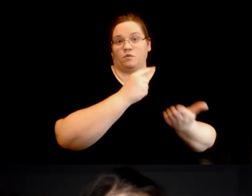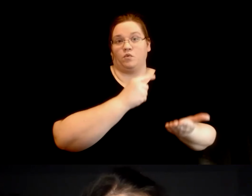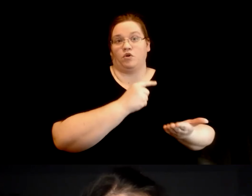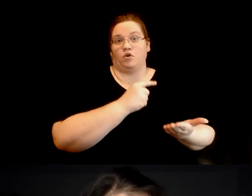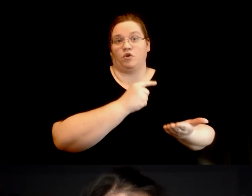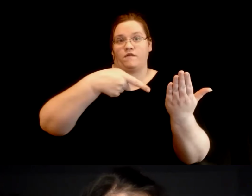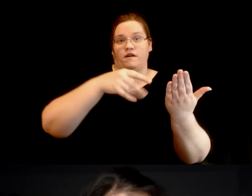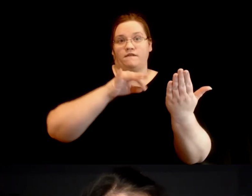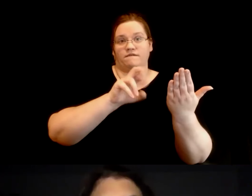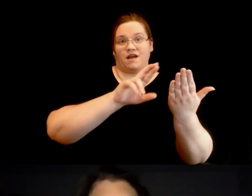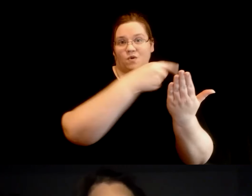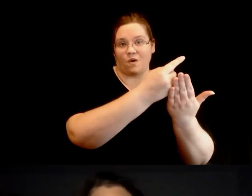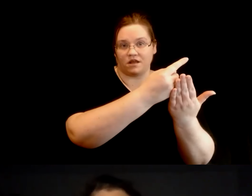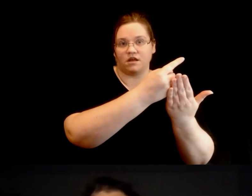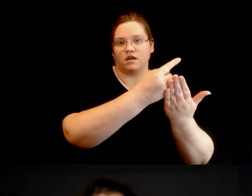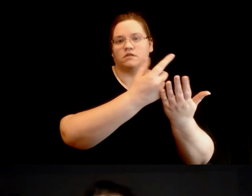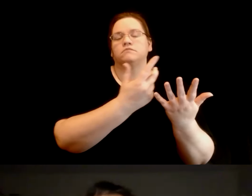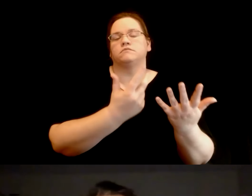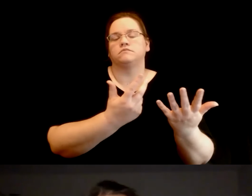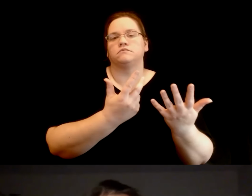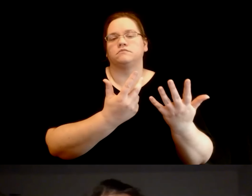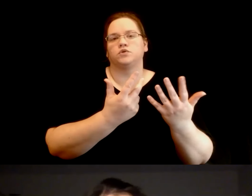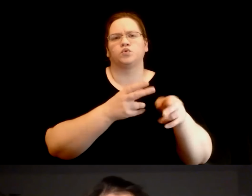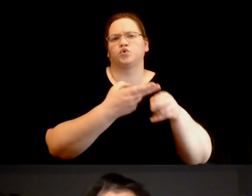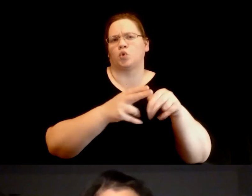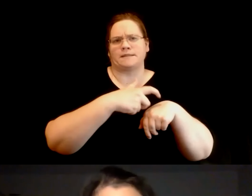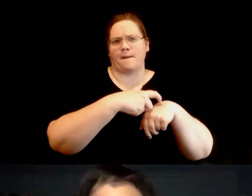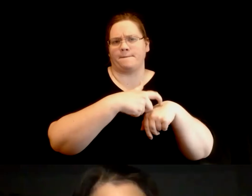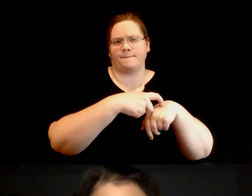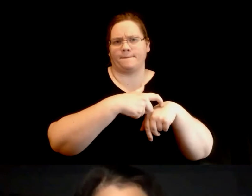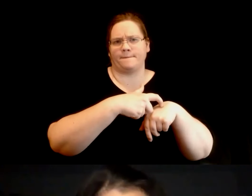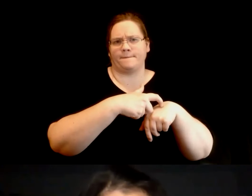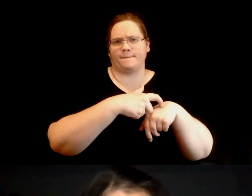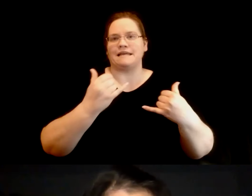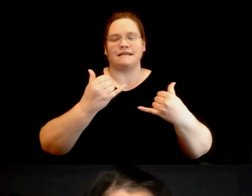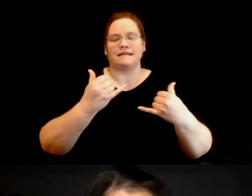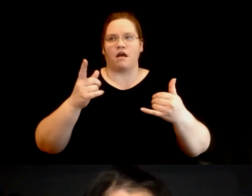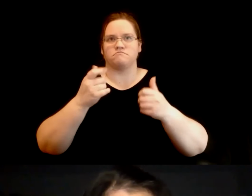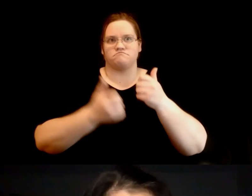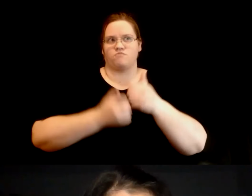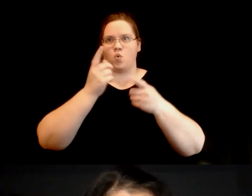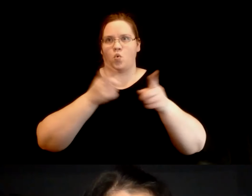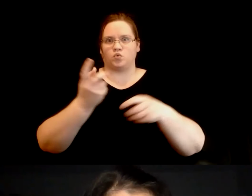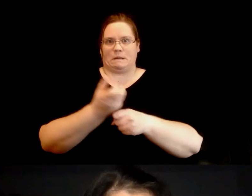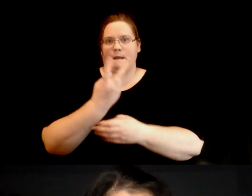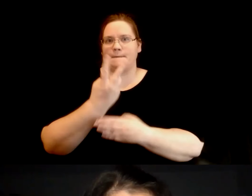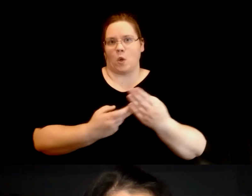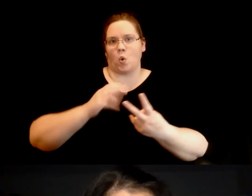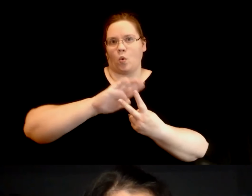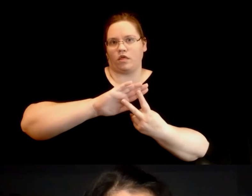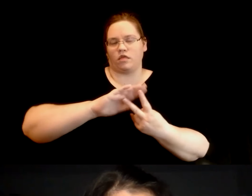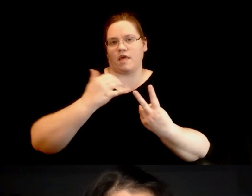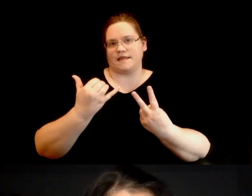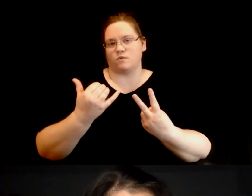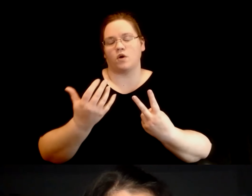only. That was a limit. That was a short run. I think most offices should be able to access both vaccines at this point.